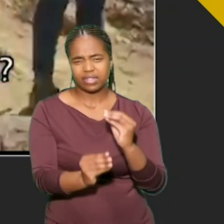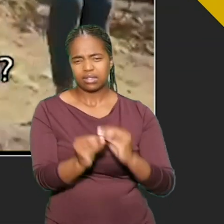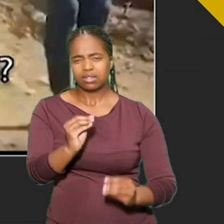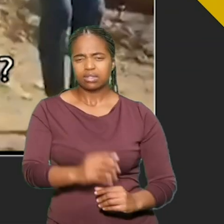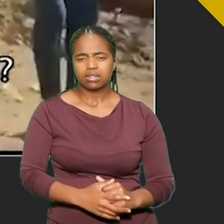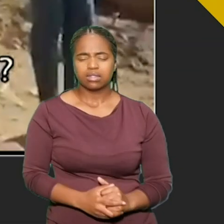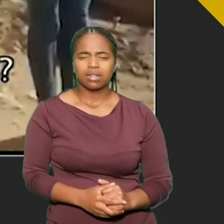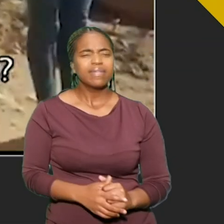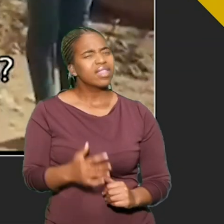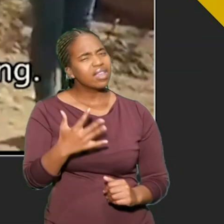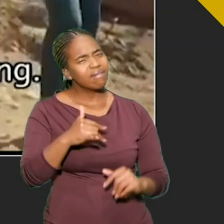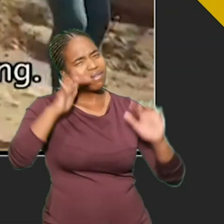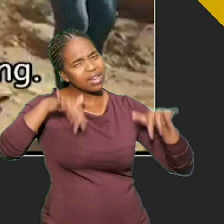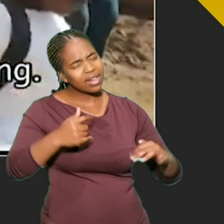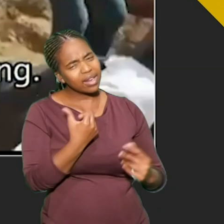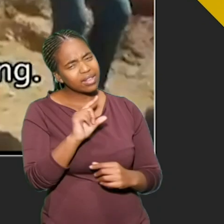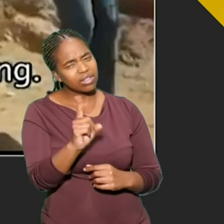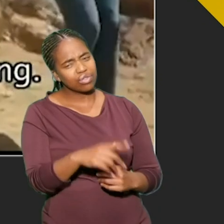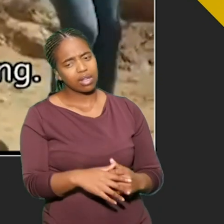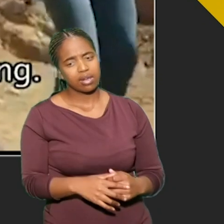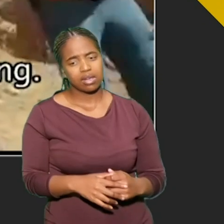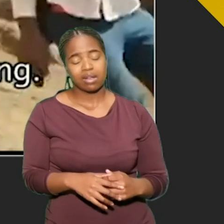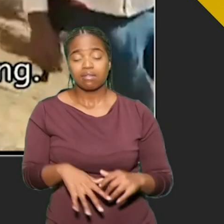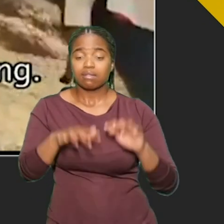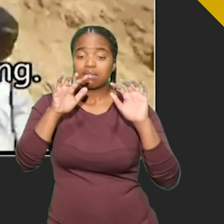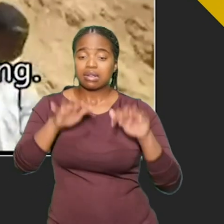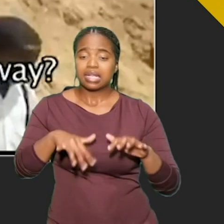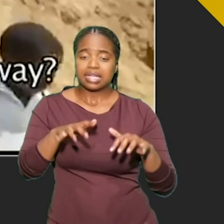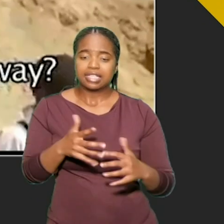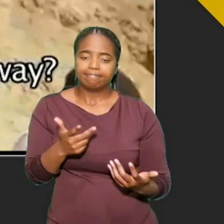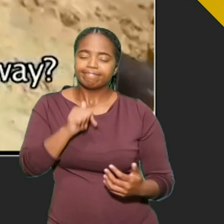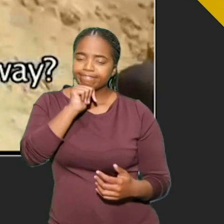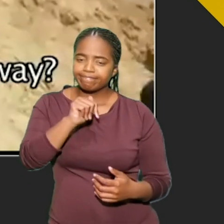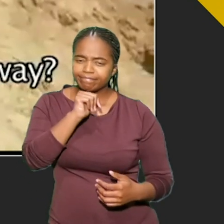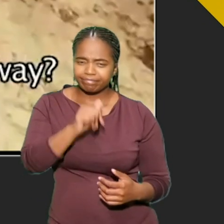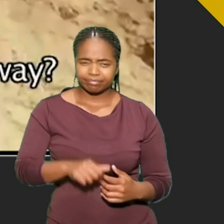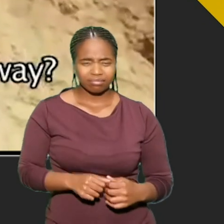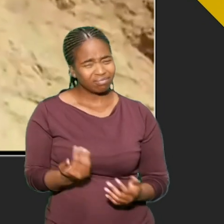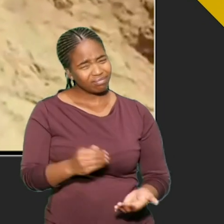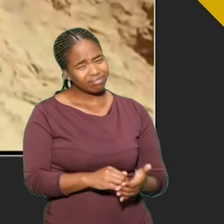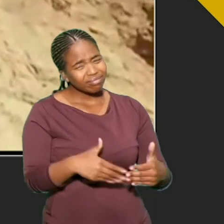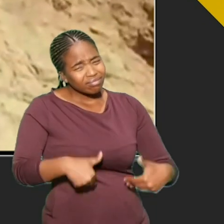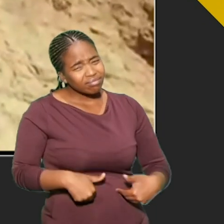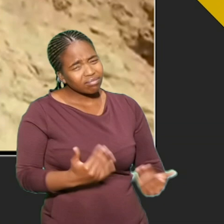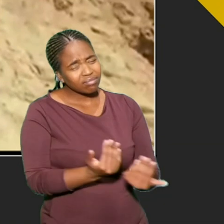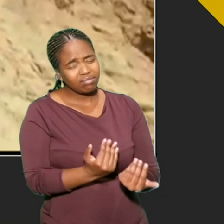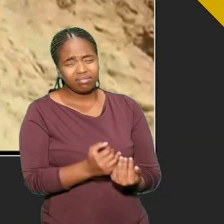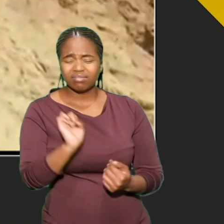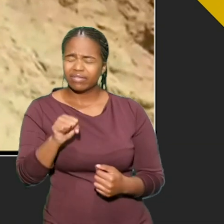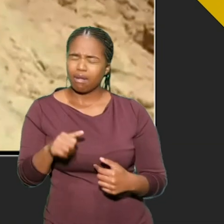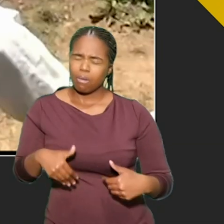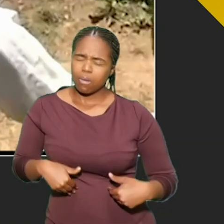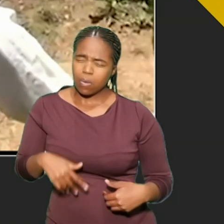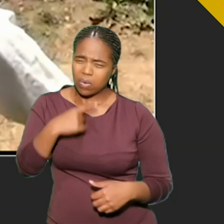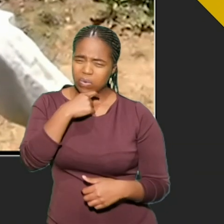xa kunetha niye nenze njani siye size ngokunethayo xa anifike nilambile esikolweni siye sifike